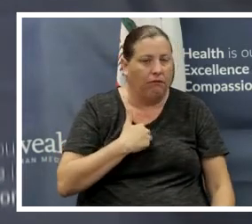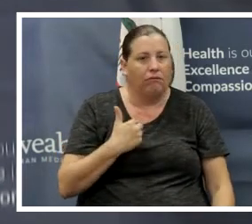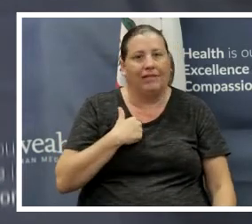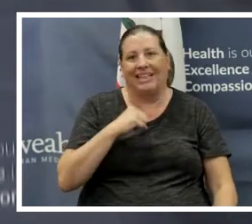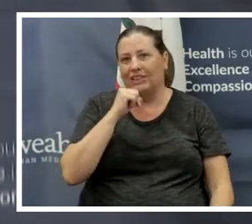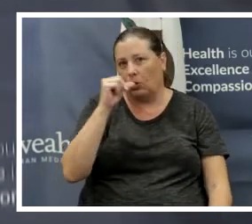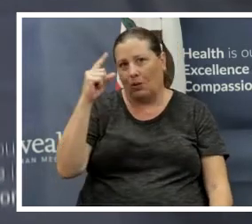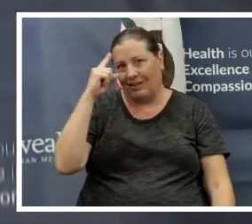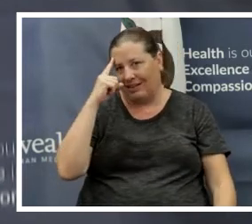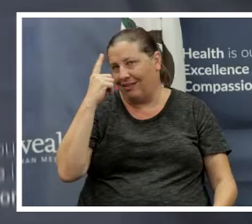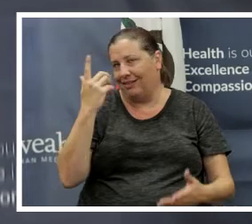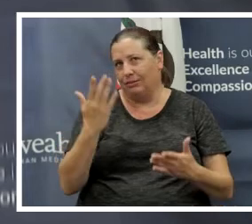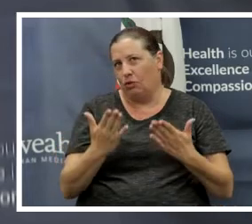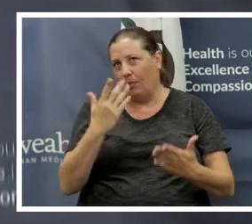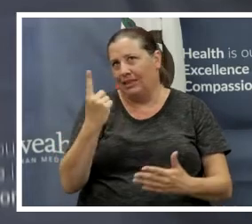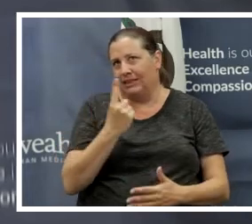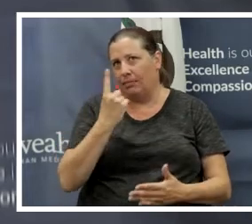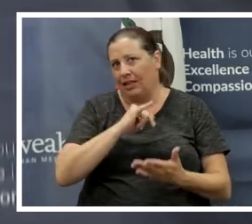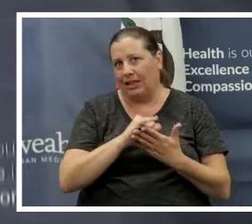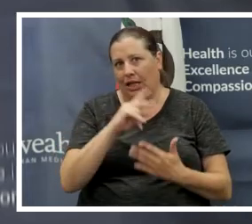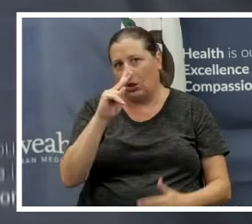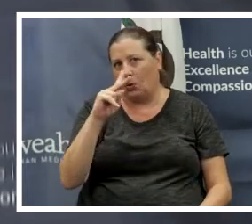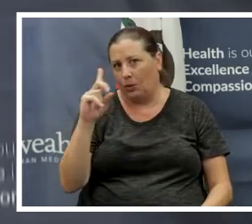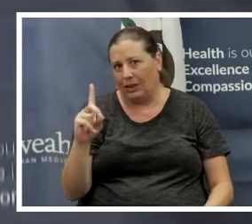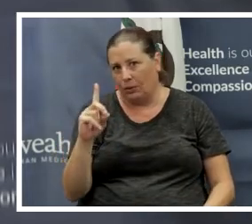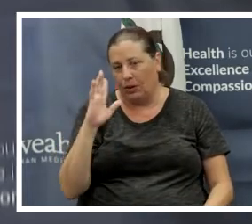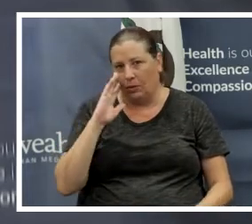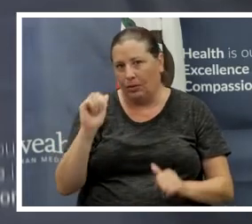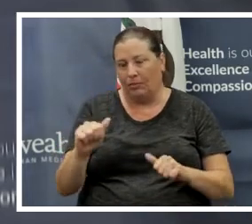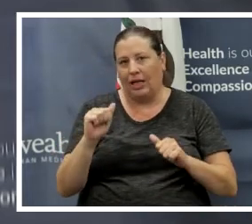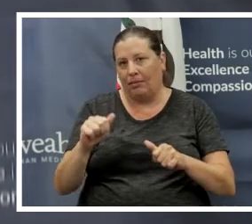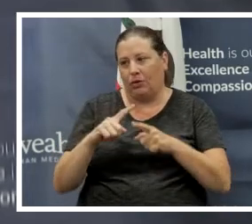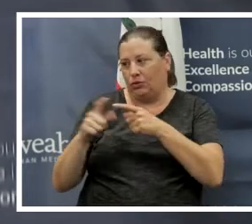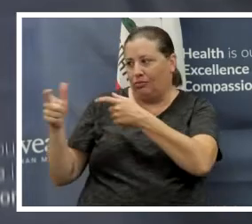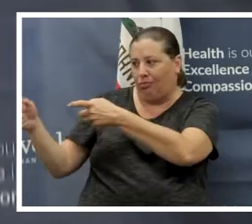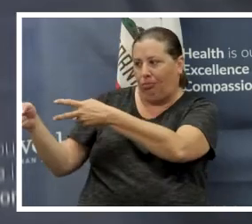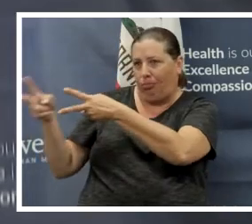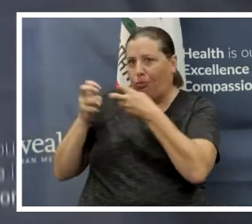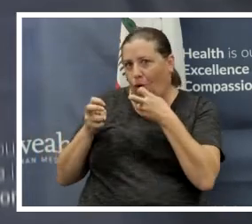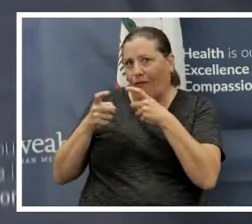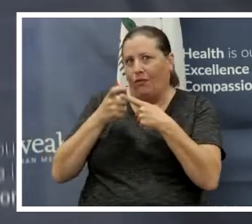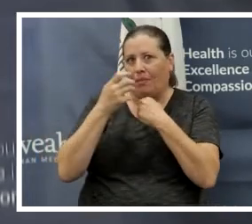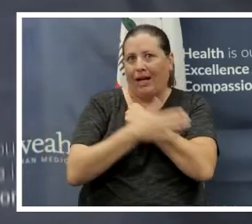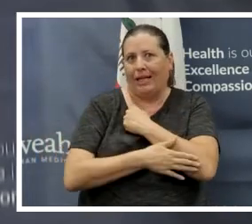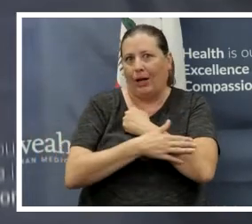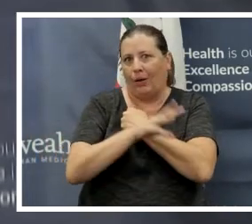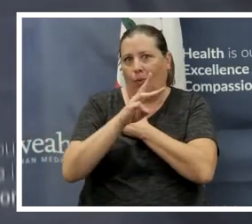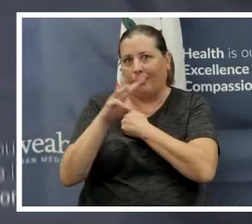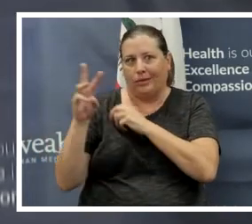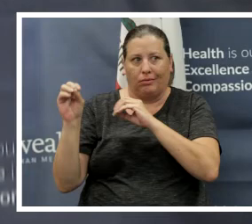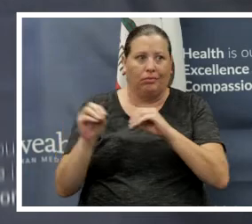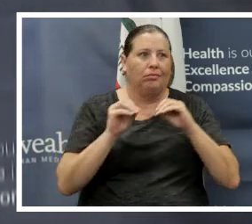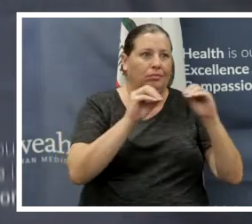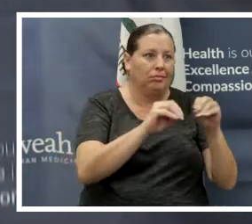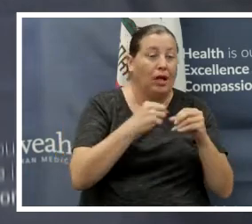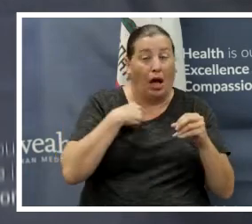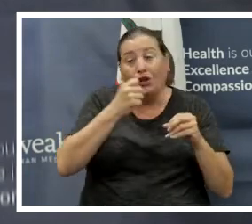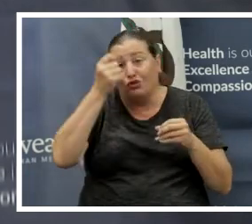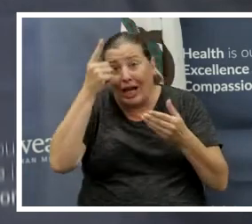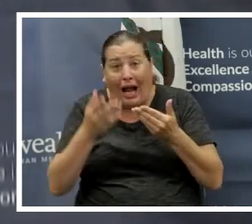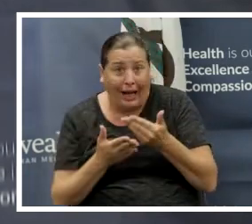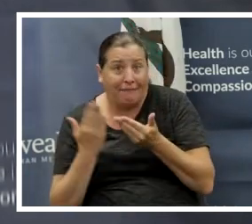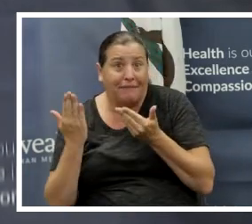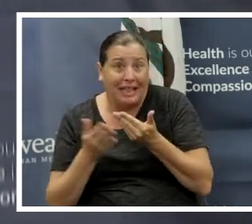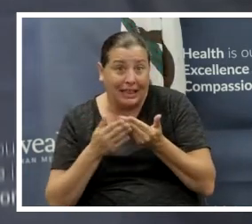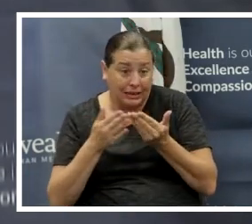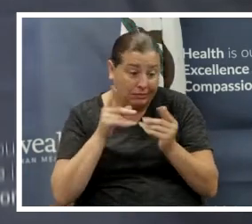probably something that Kaweah Delta is simply going to pull off the county website and put it on our website, although I do understand the convenience of